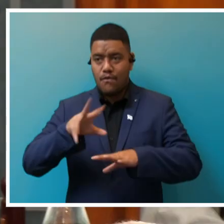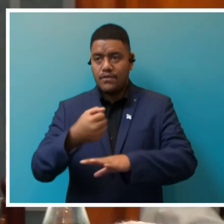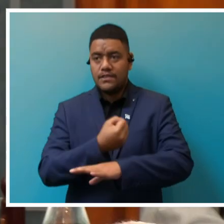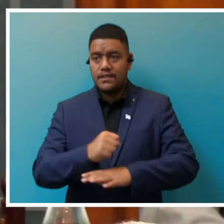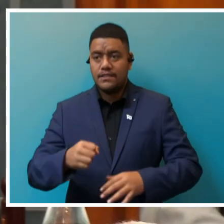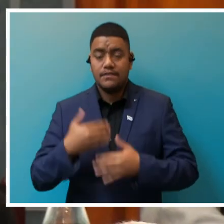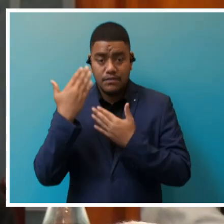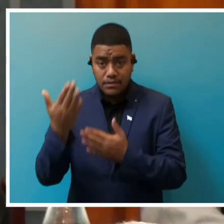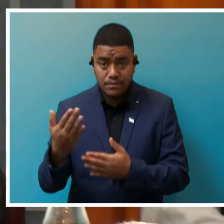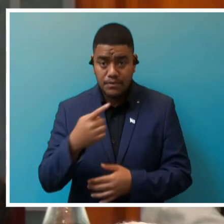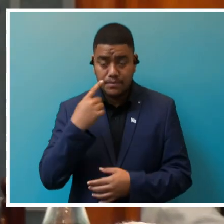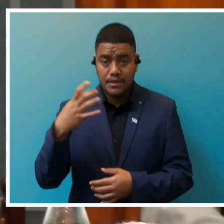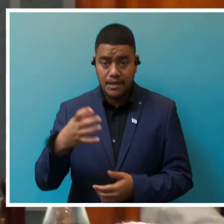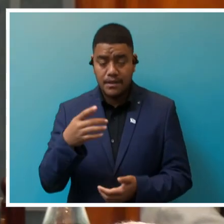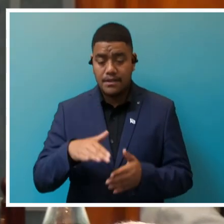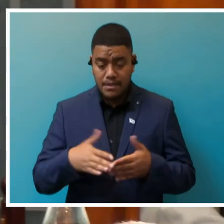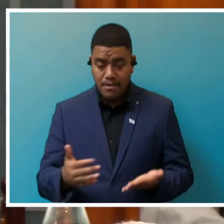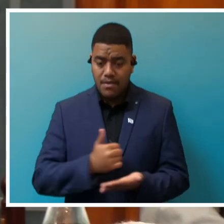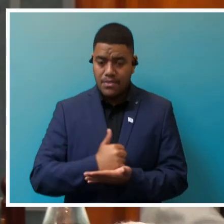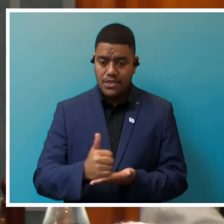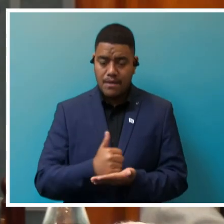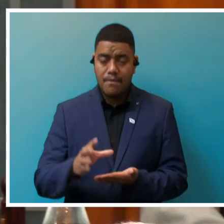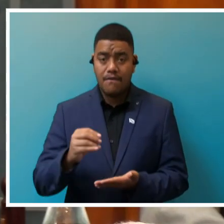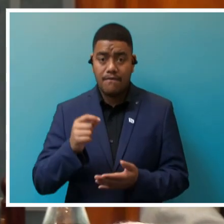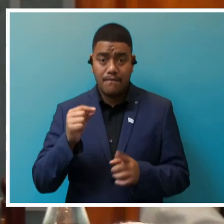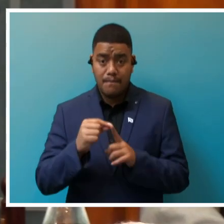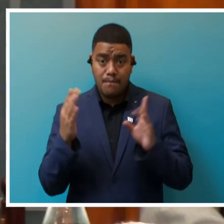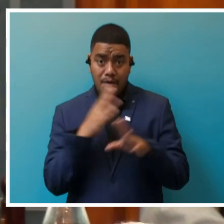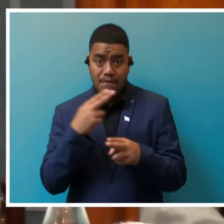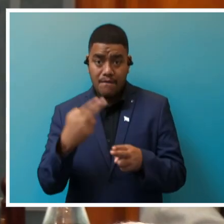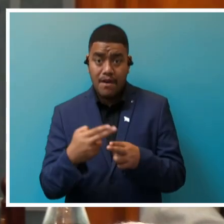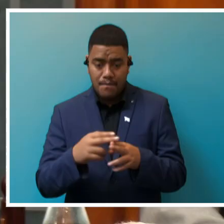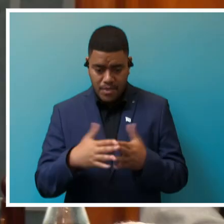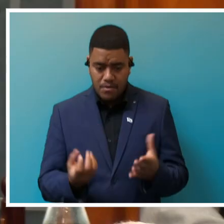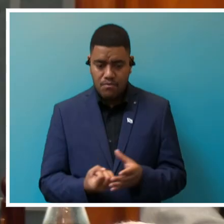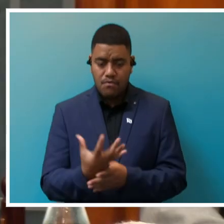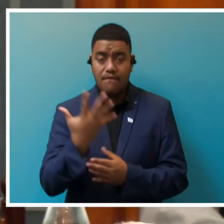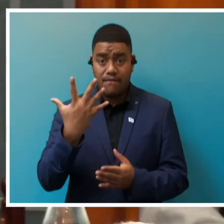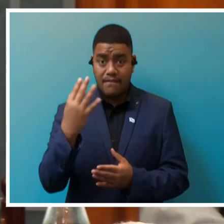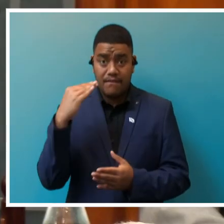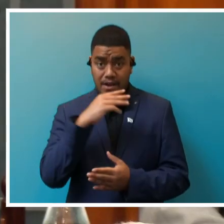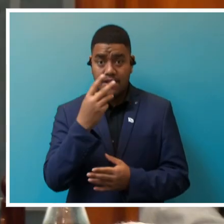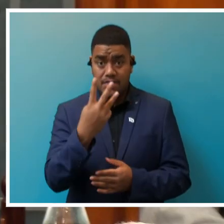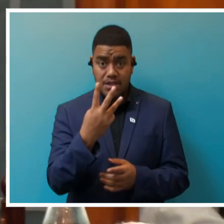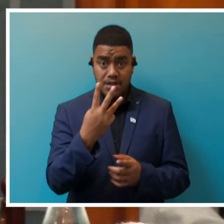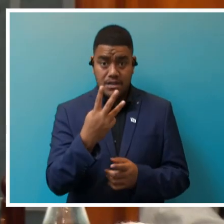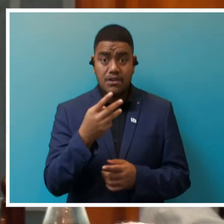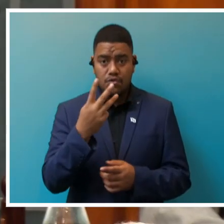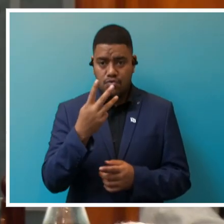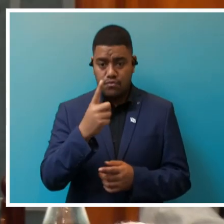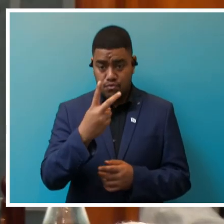Honourable Speaker, currently the number of private farms has grown from 503 in